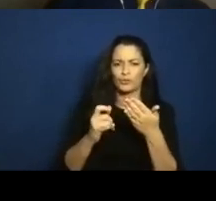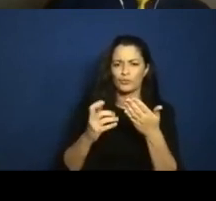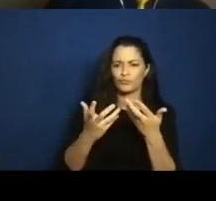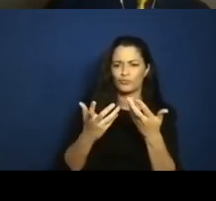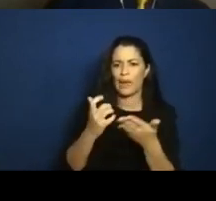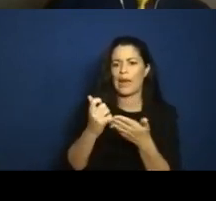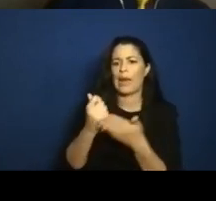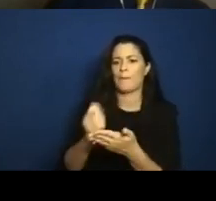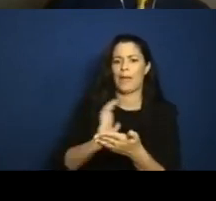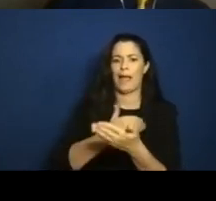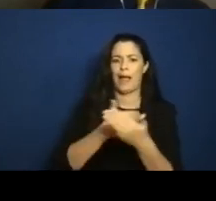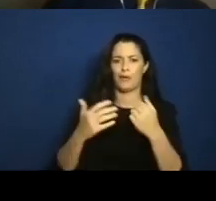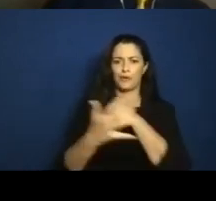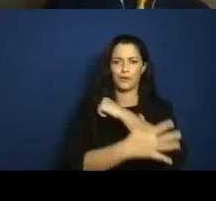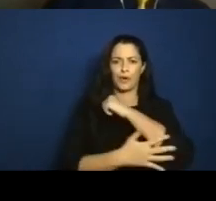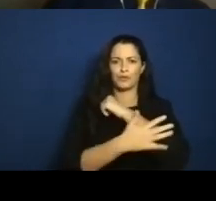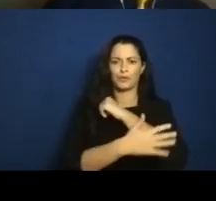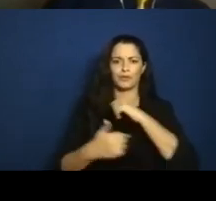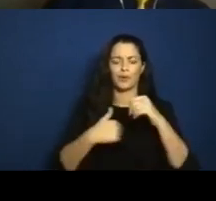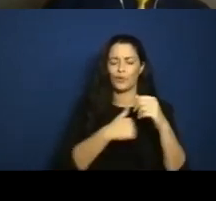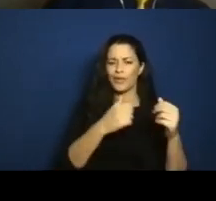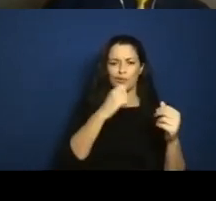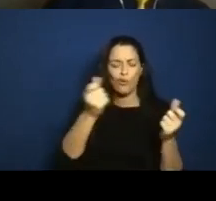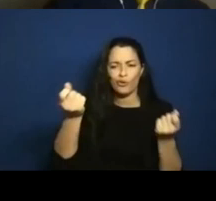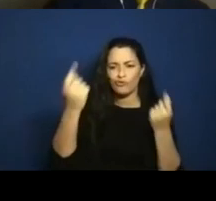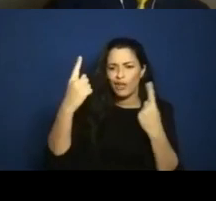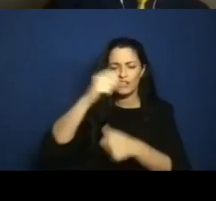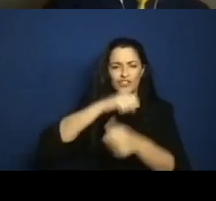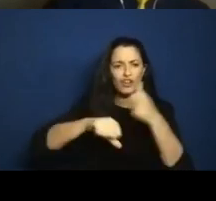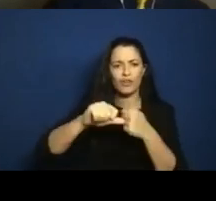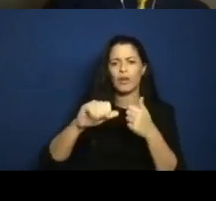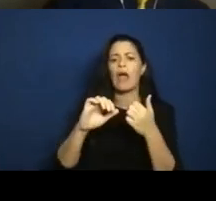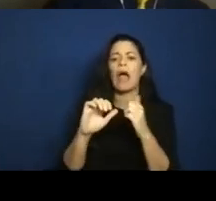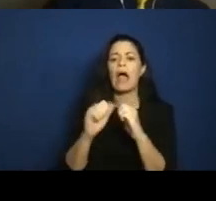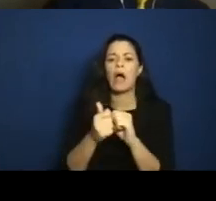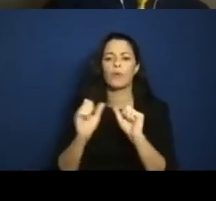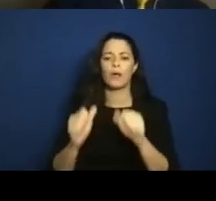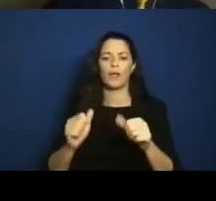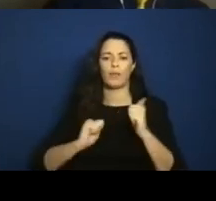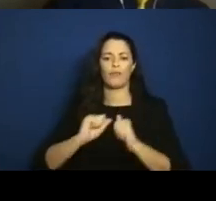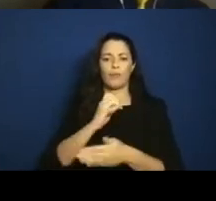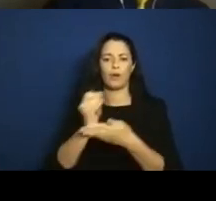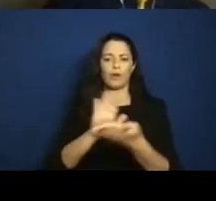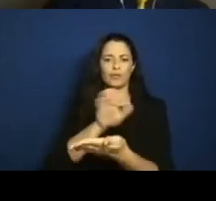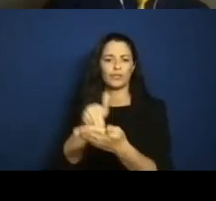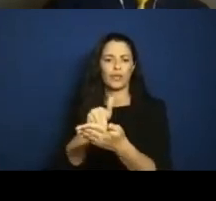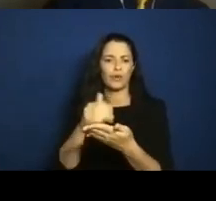situation where we seem to not understand each other enough? What can the Performing Arts Center do? I think this is